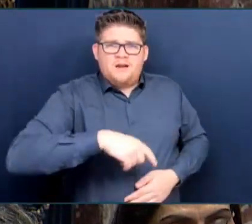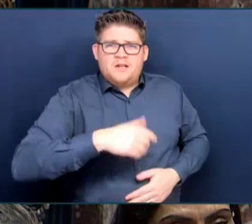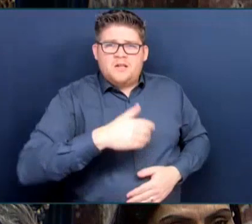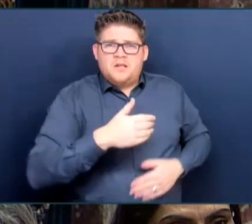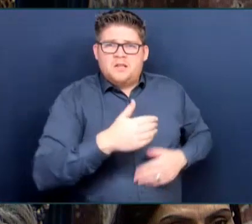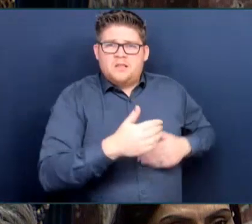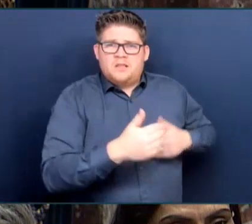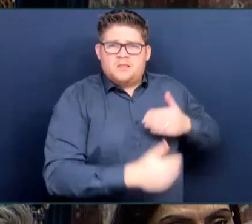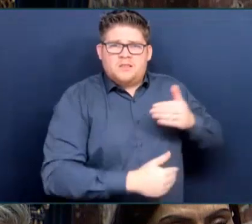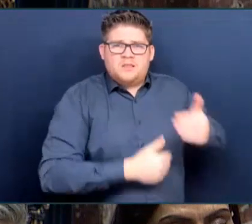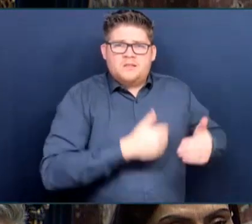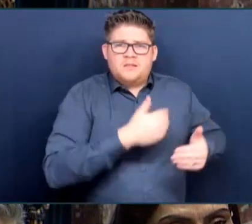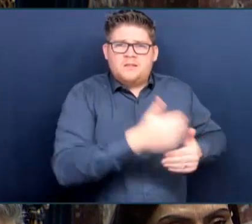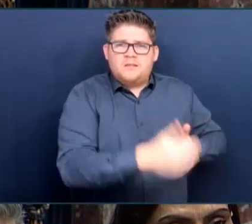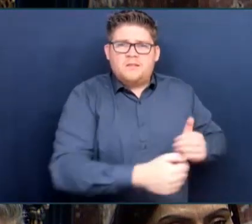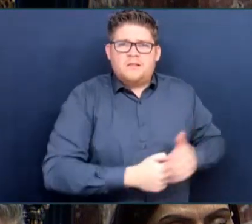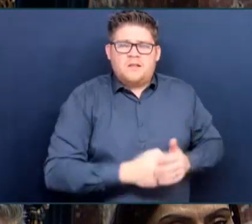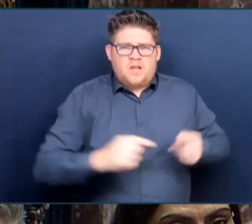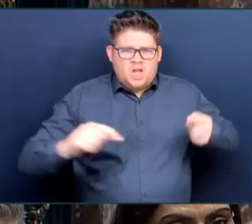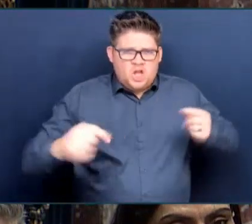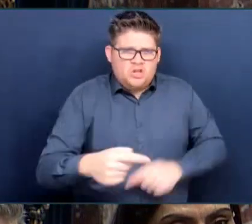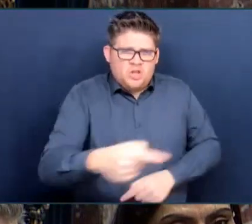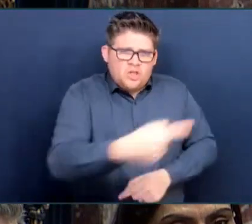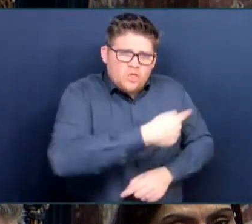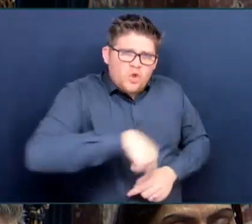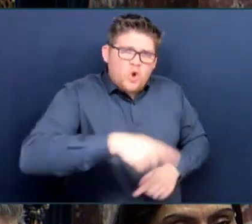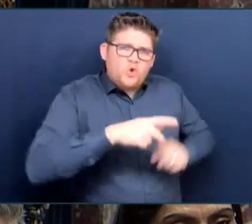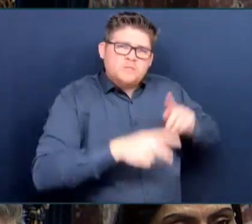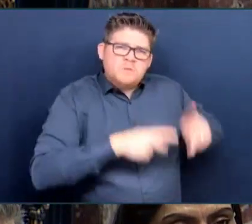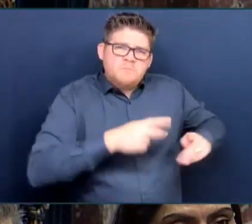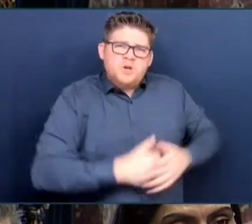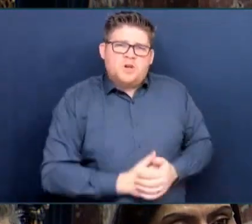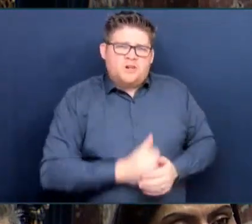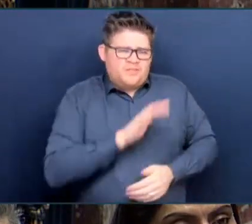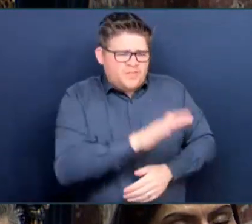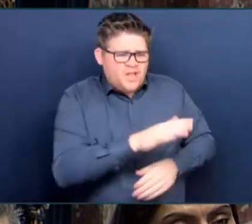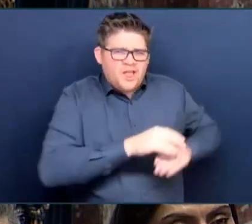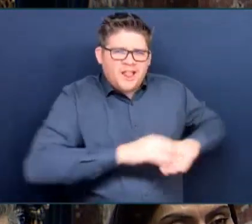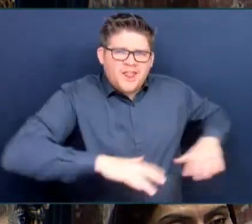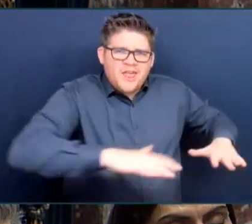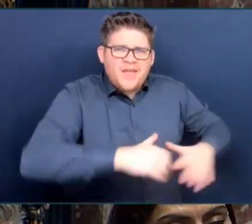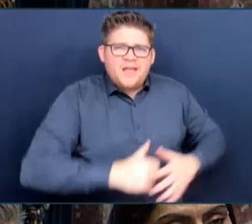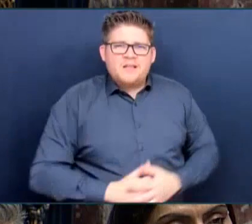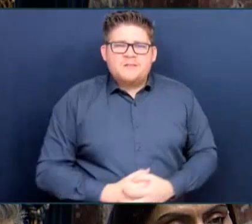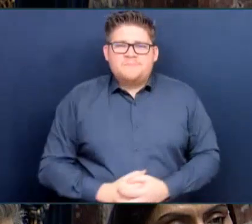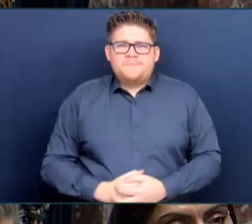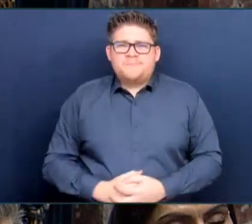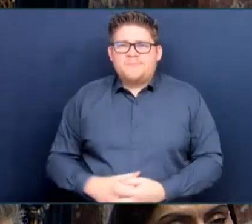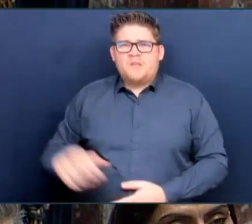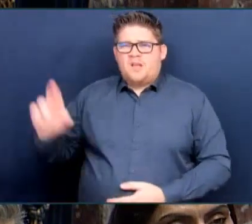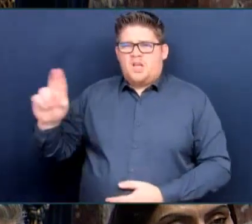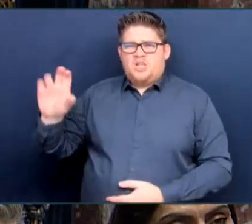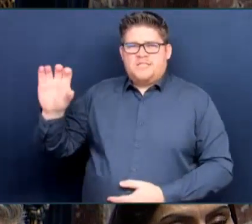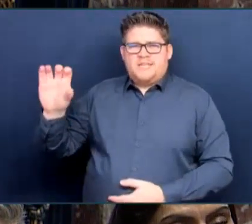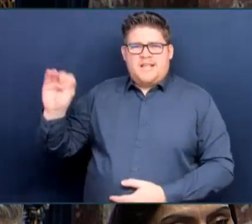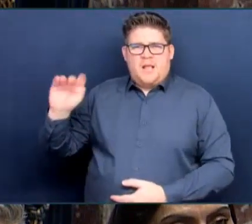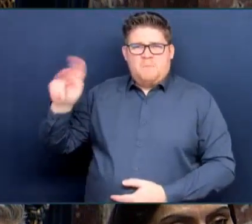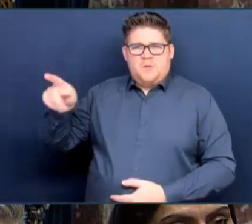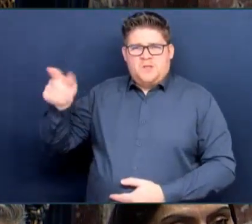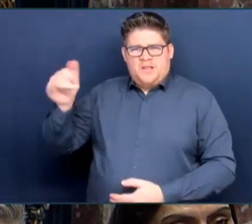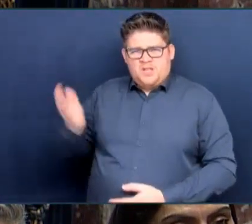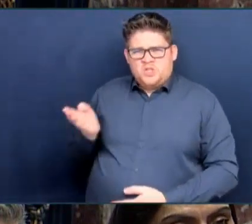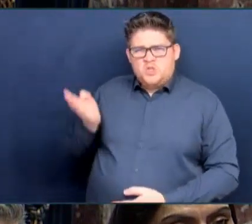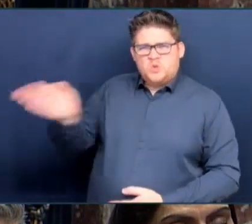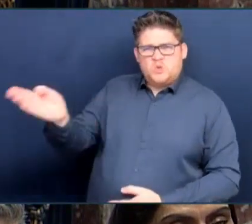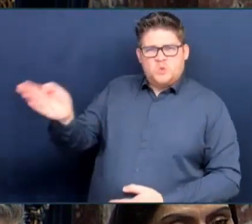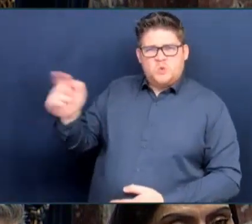speak. The RCMP unit now faces several lawsuits and investigations for misconduct. The